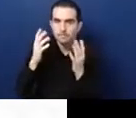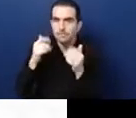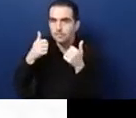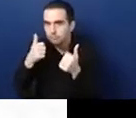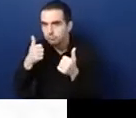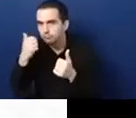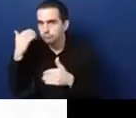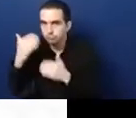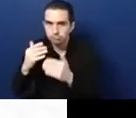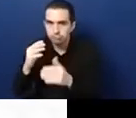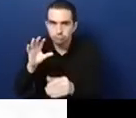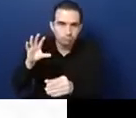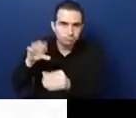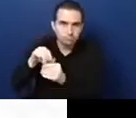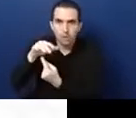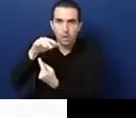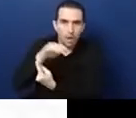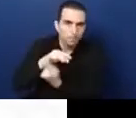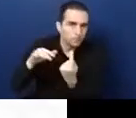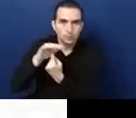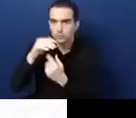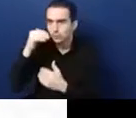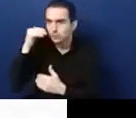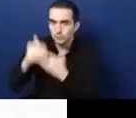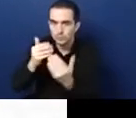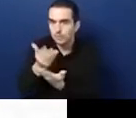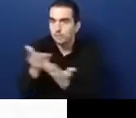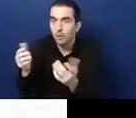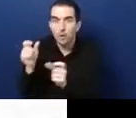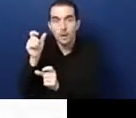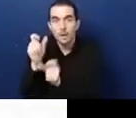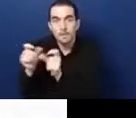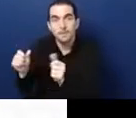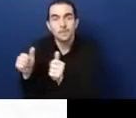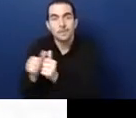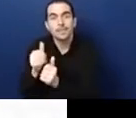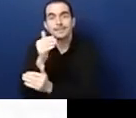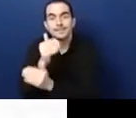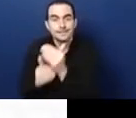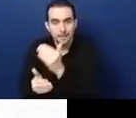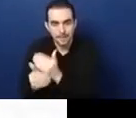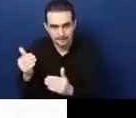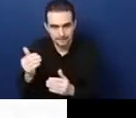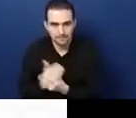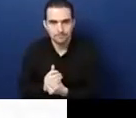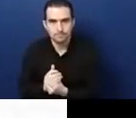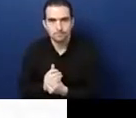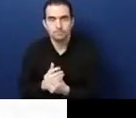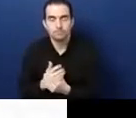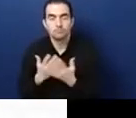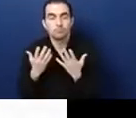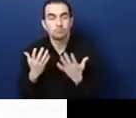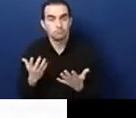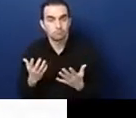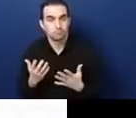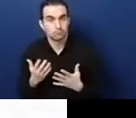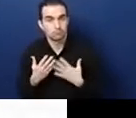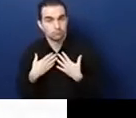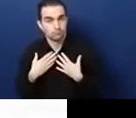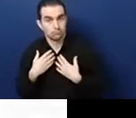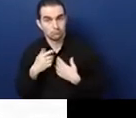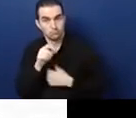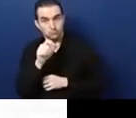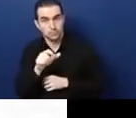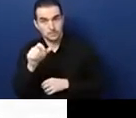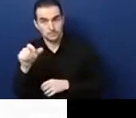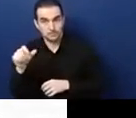So, to our dear participants, you have heard just a very